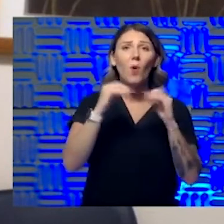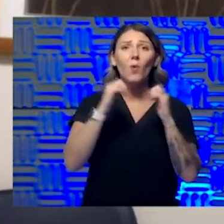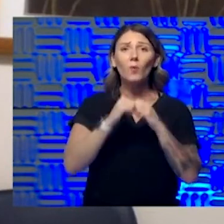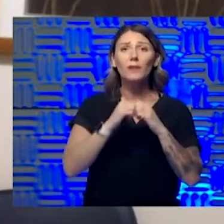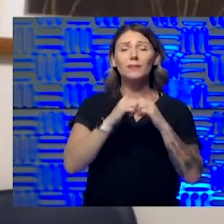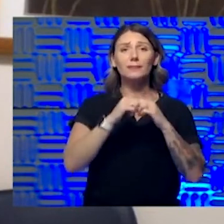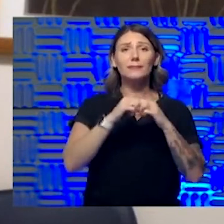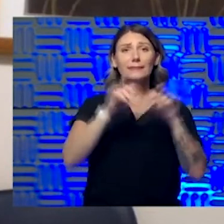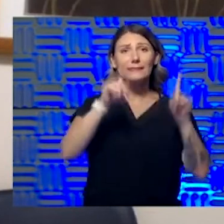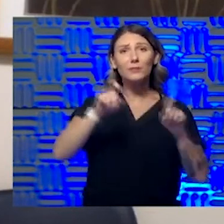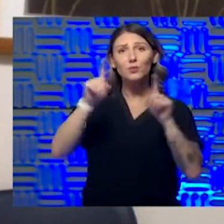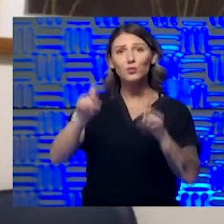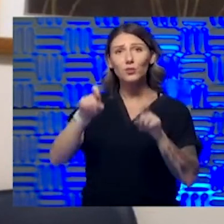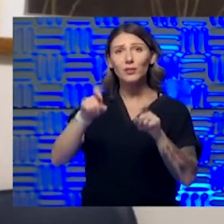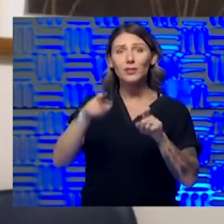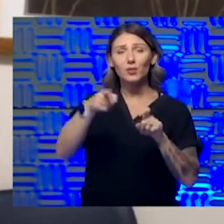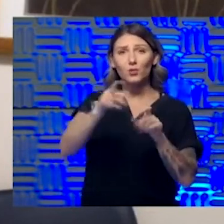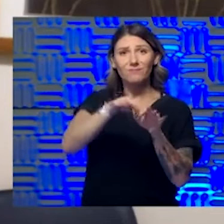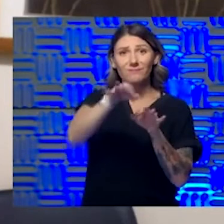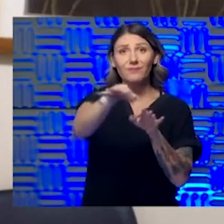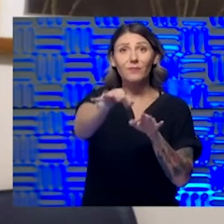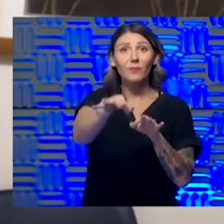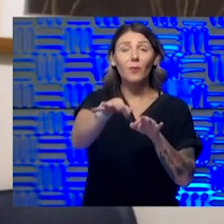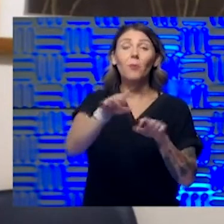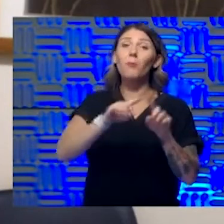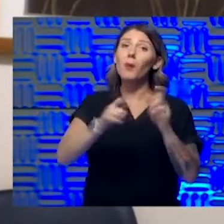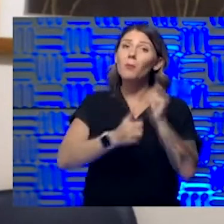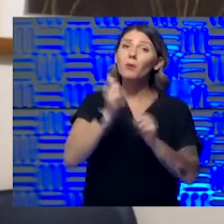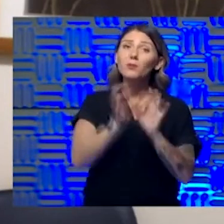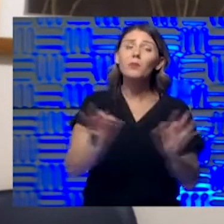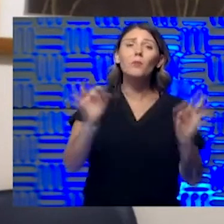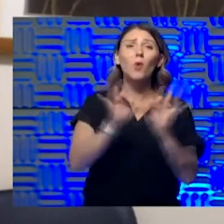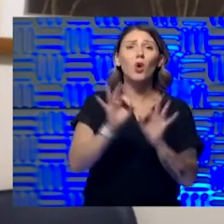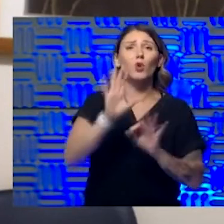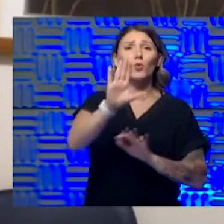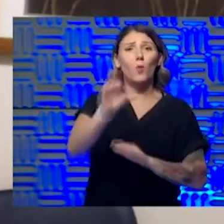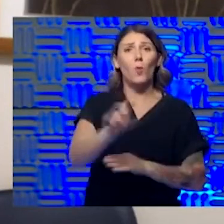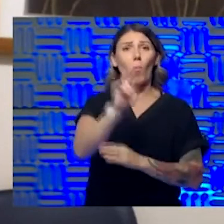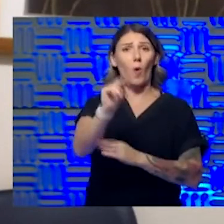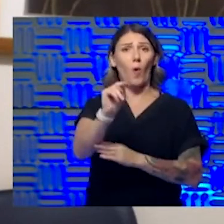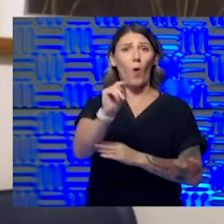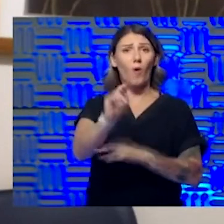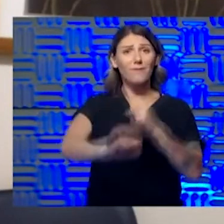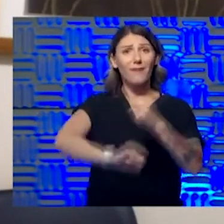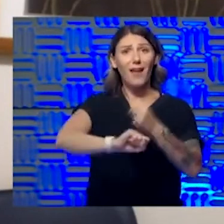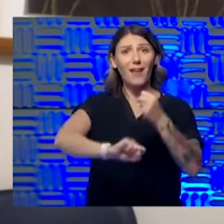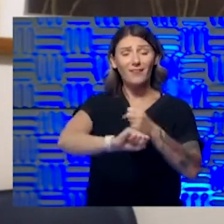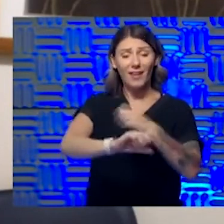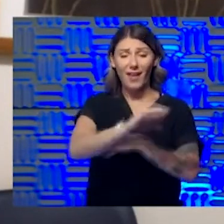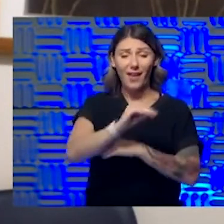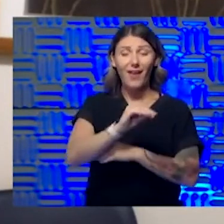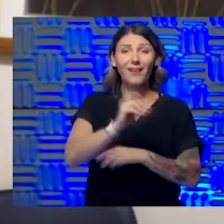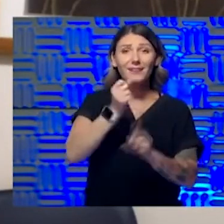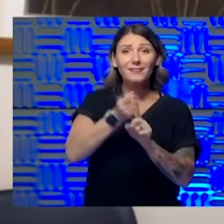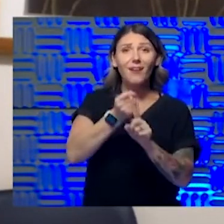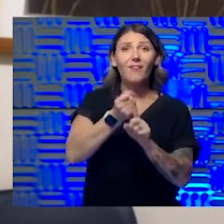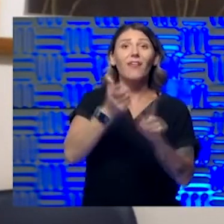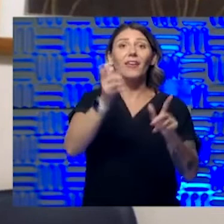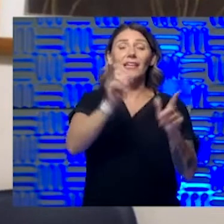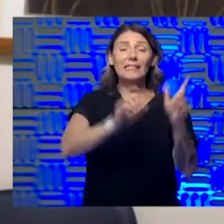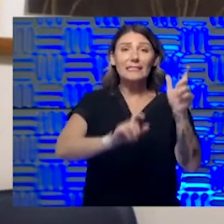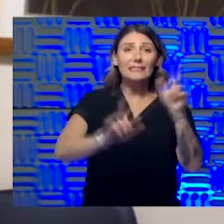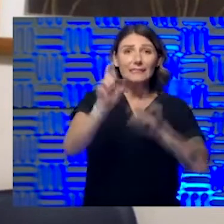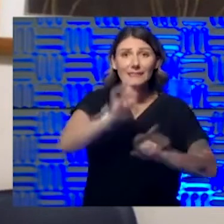out. But more importantly, you're your own advocate, and self-exams and just self-awareness of your body is important.